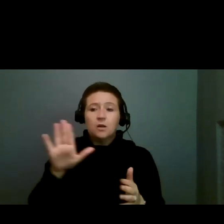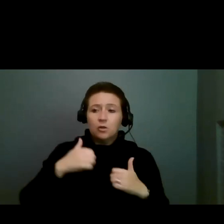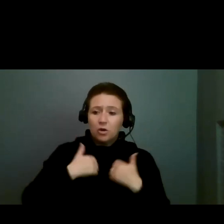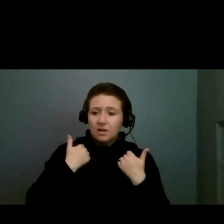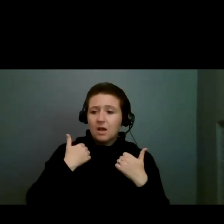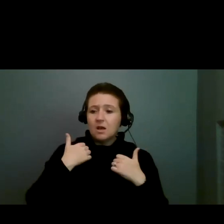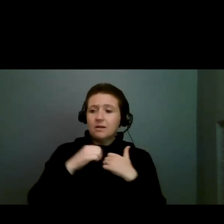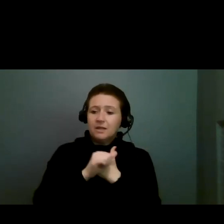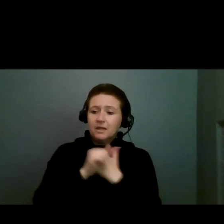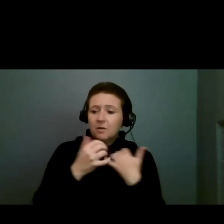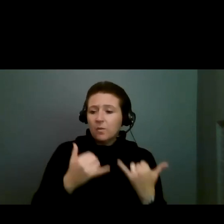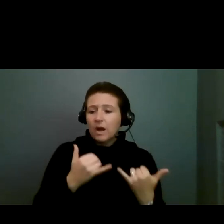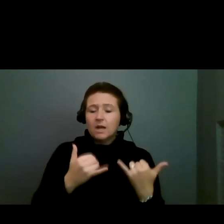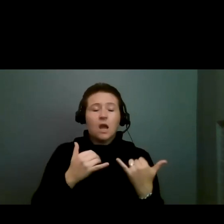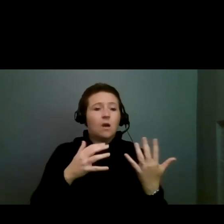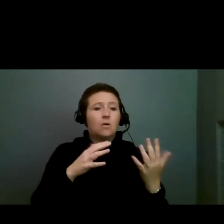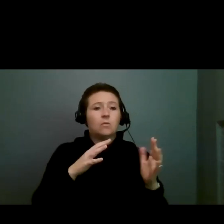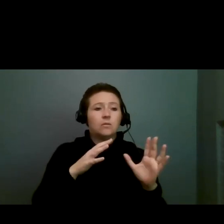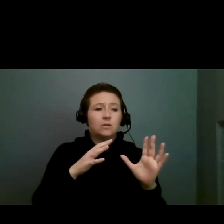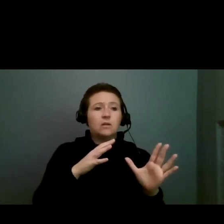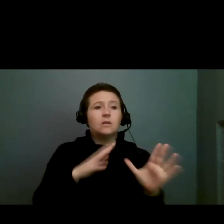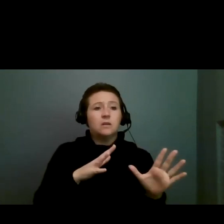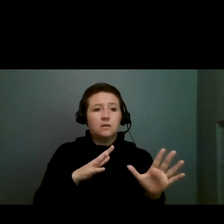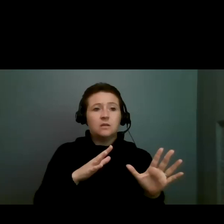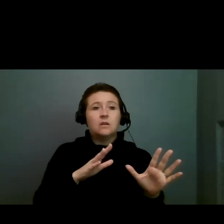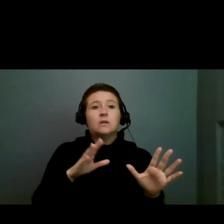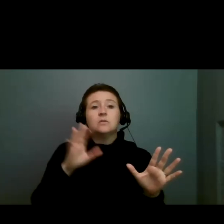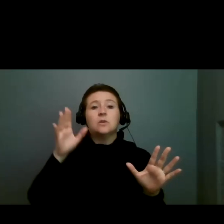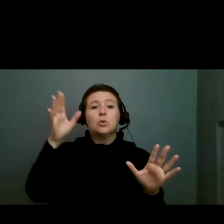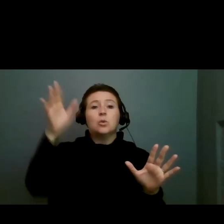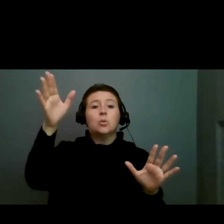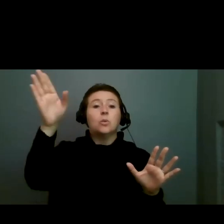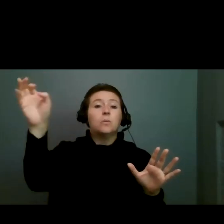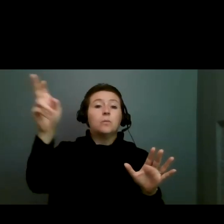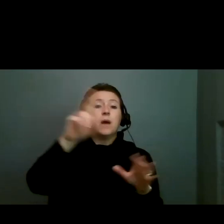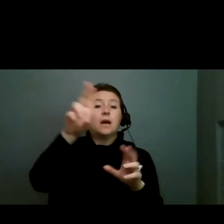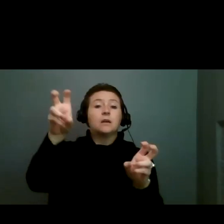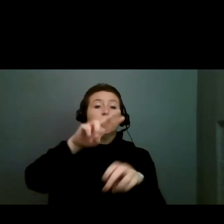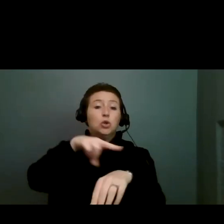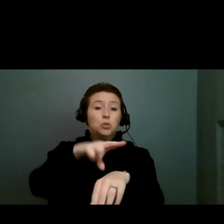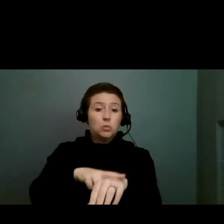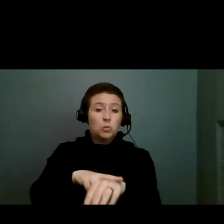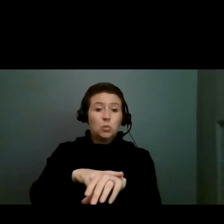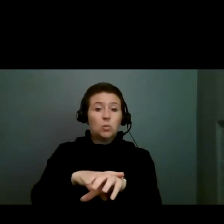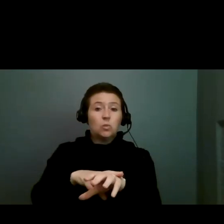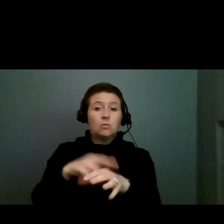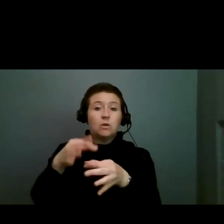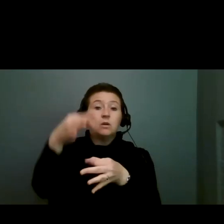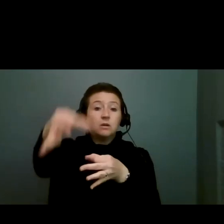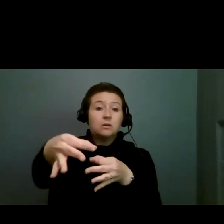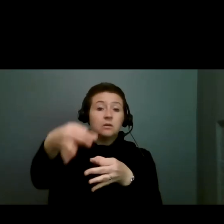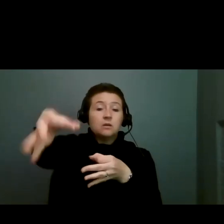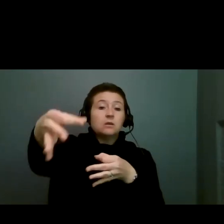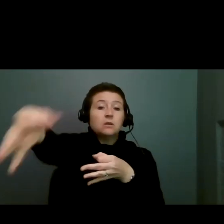The long-term return of business to normal is being jeopardized because as